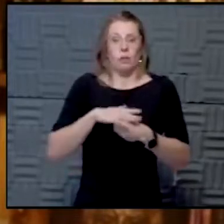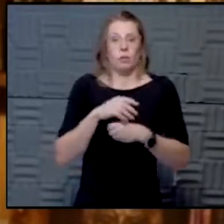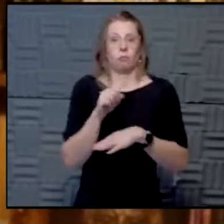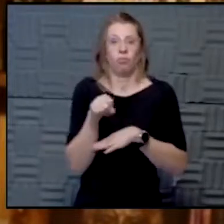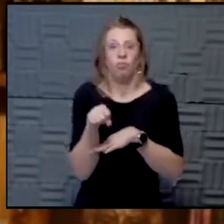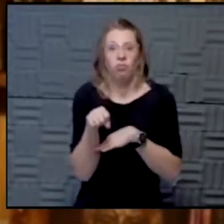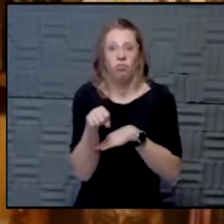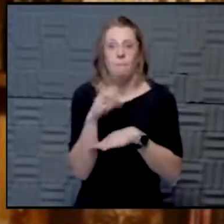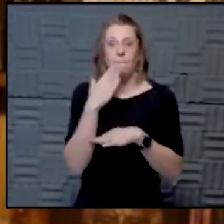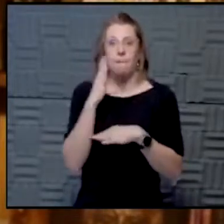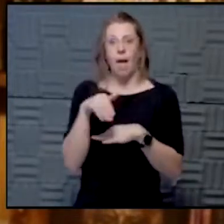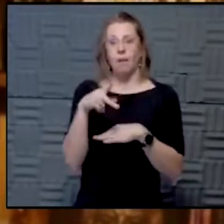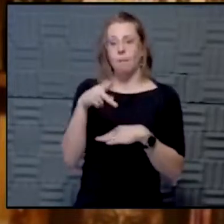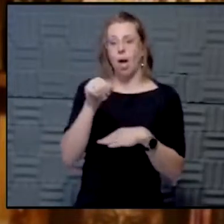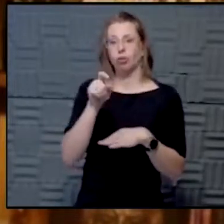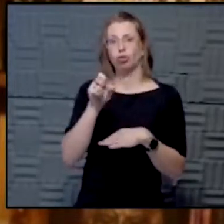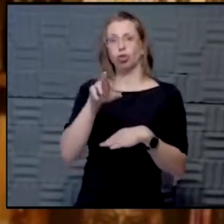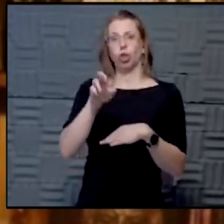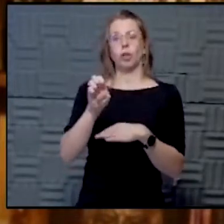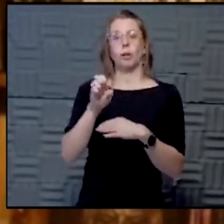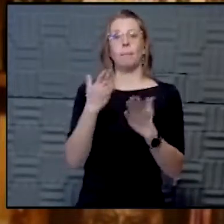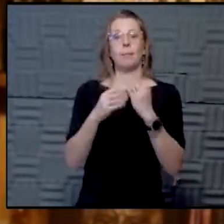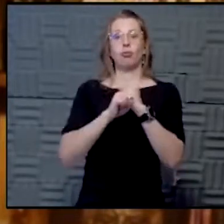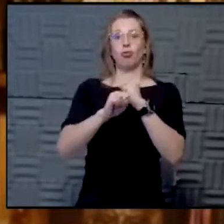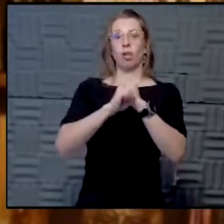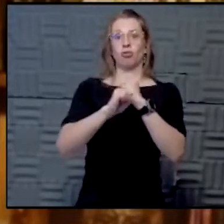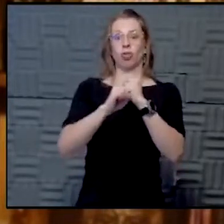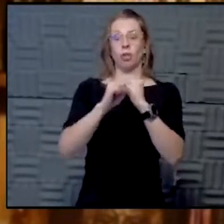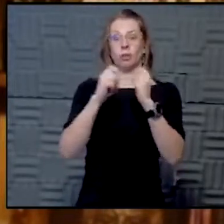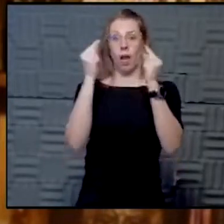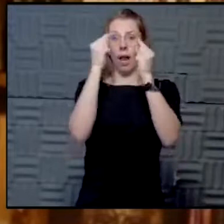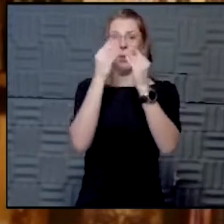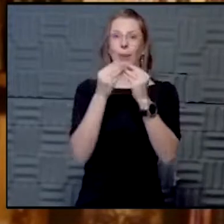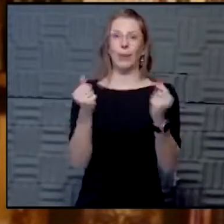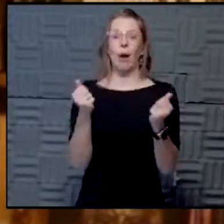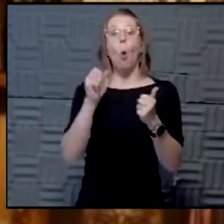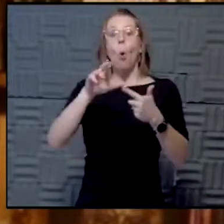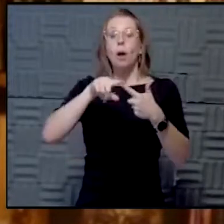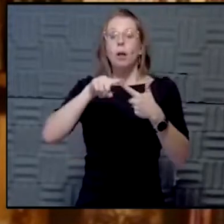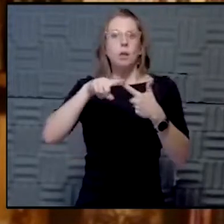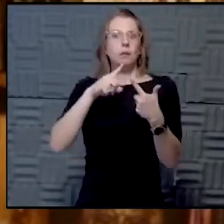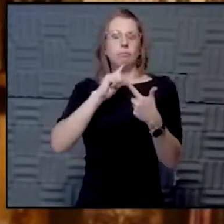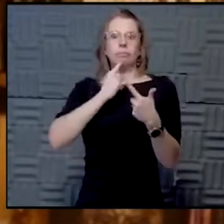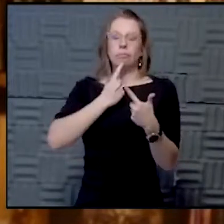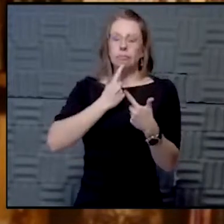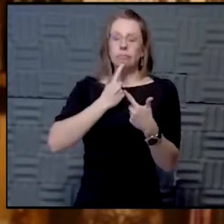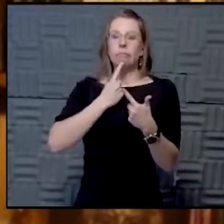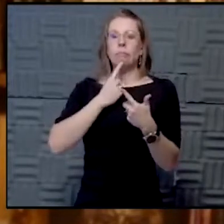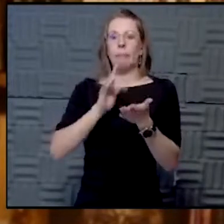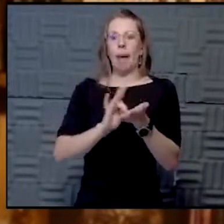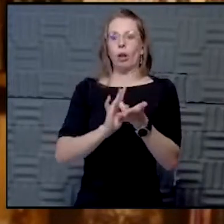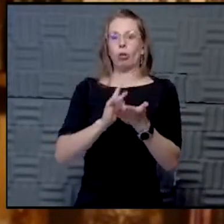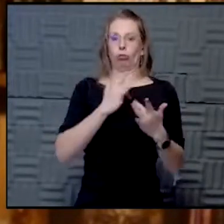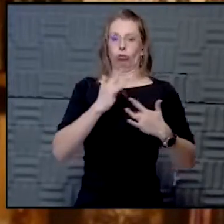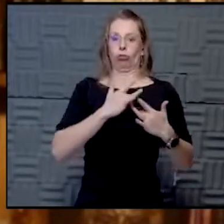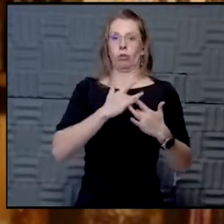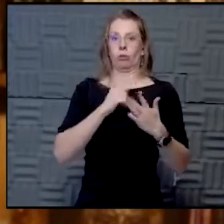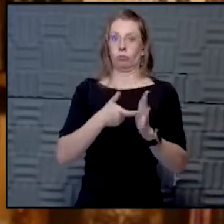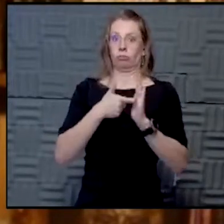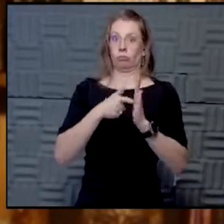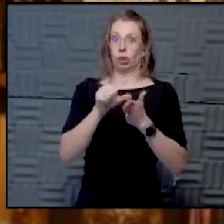posture, that perhaps stretching could alleviate the headache. Or it could be something where there's a really serious underlying medical concern that requires